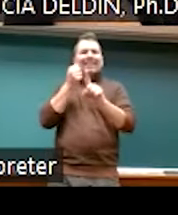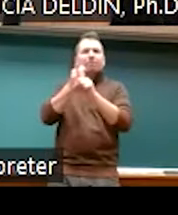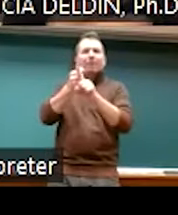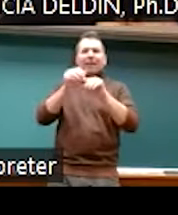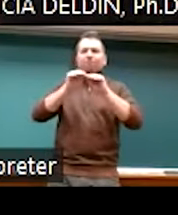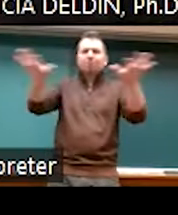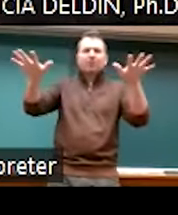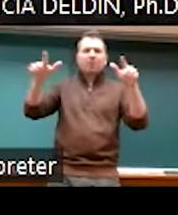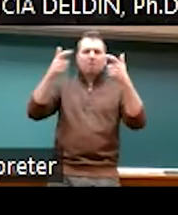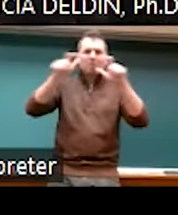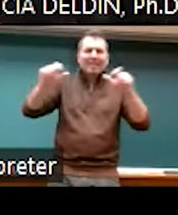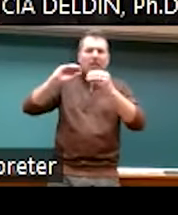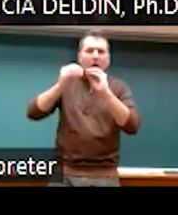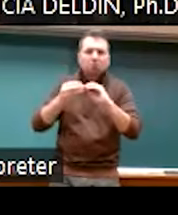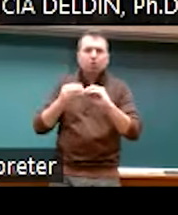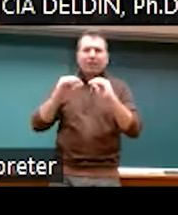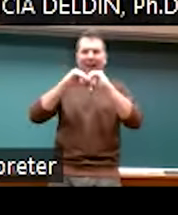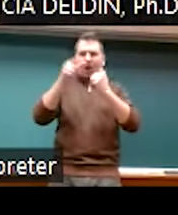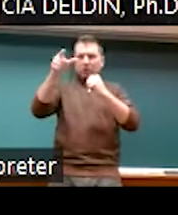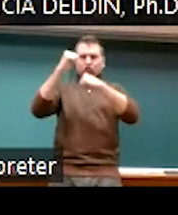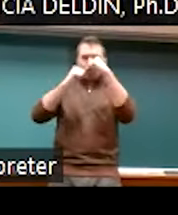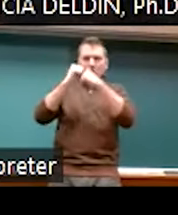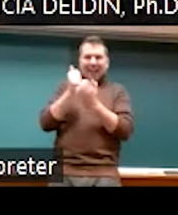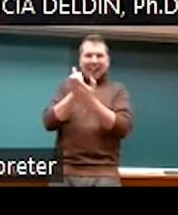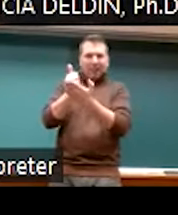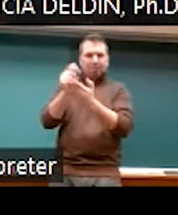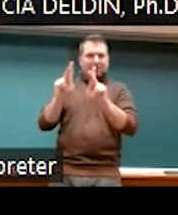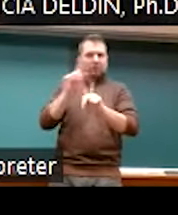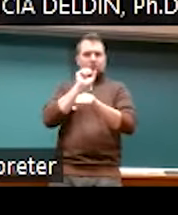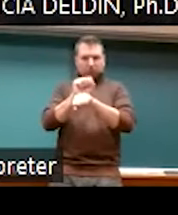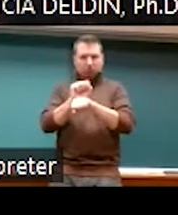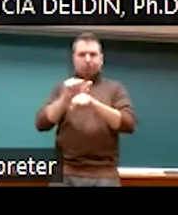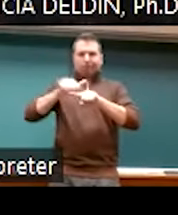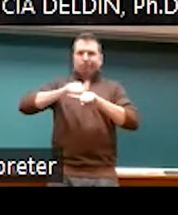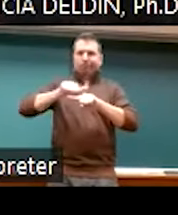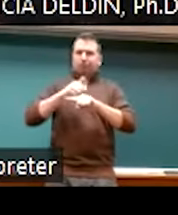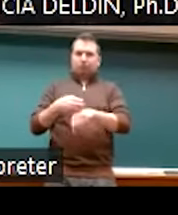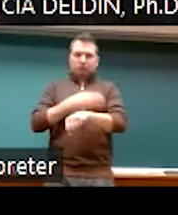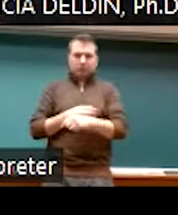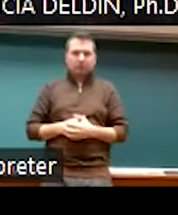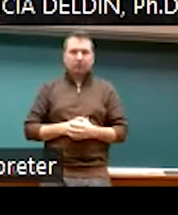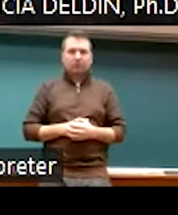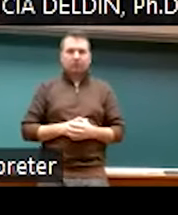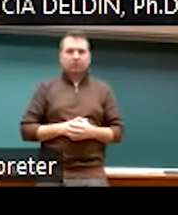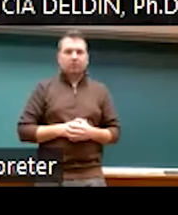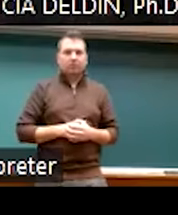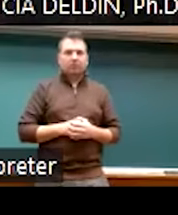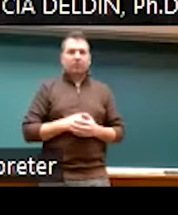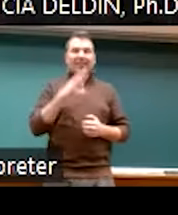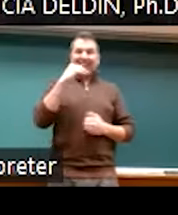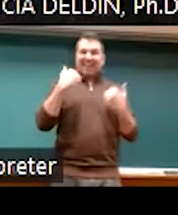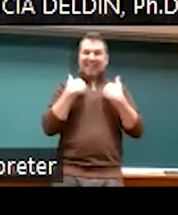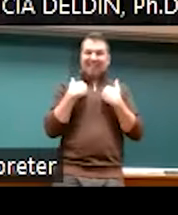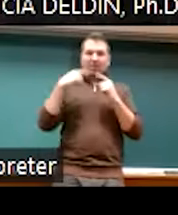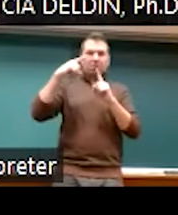model that peers could actually help folks with? Then we do points. And then these points are based on the